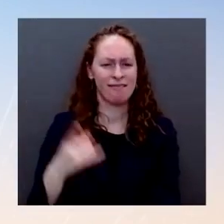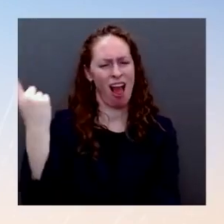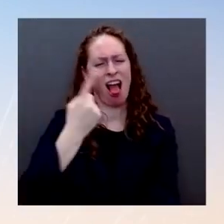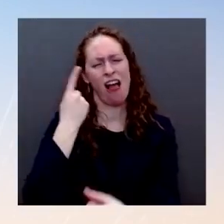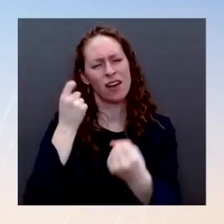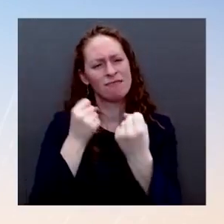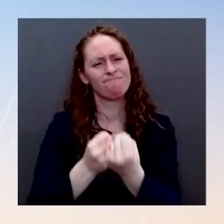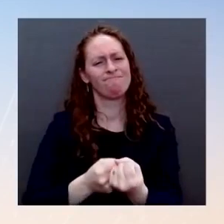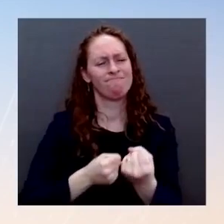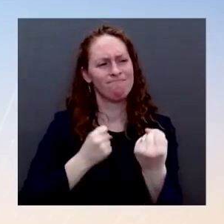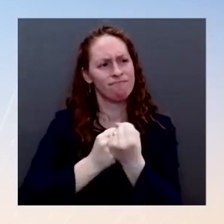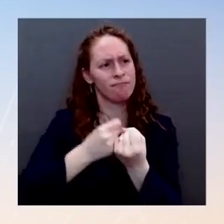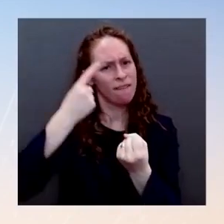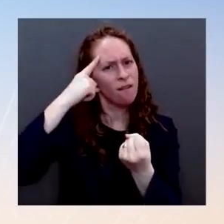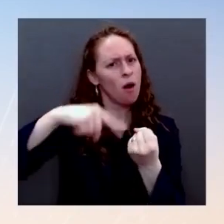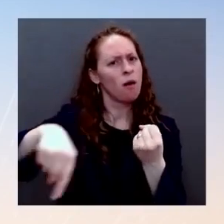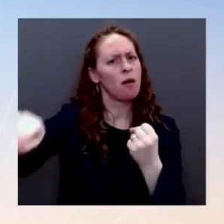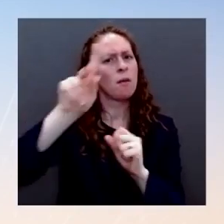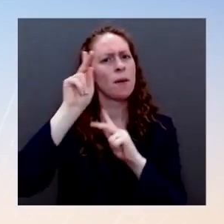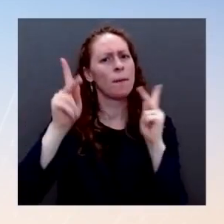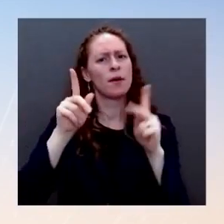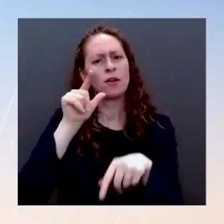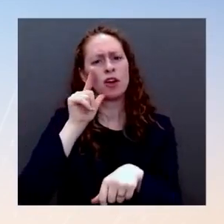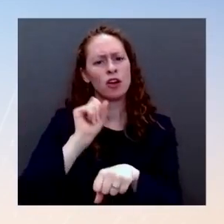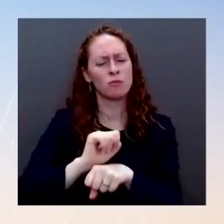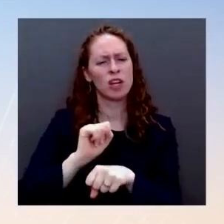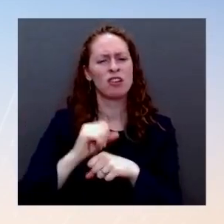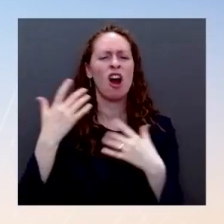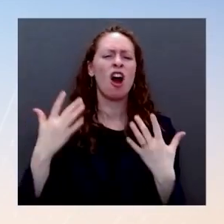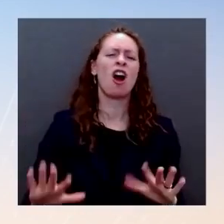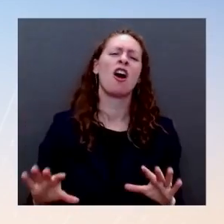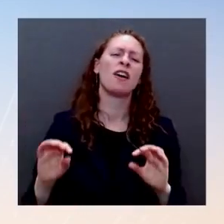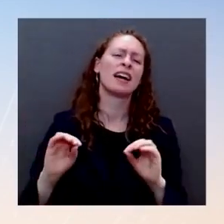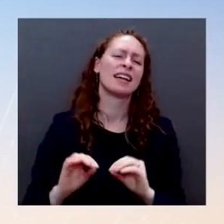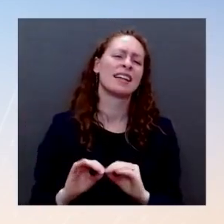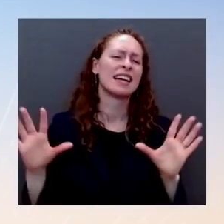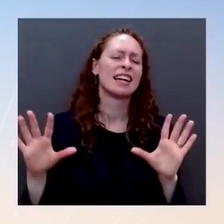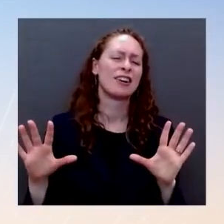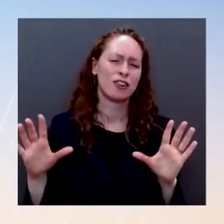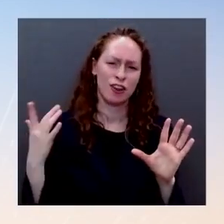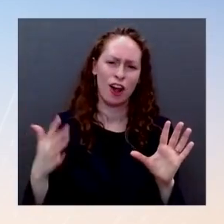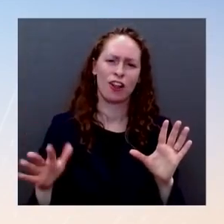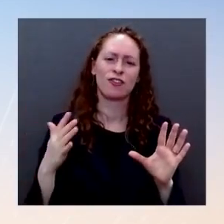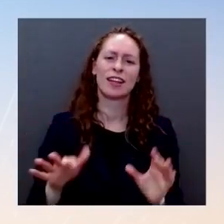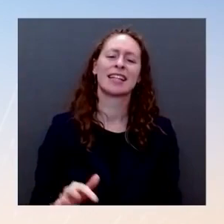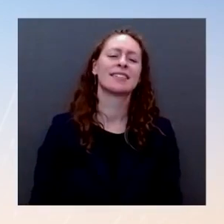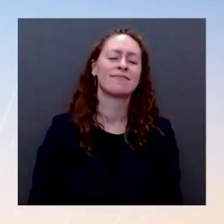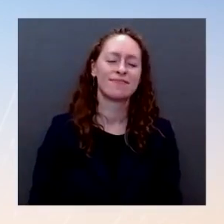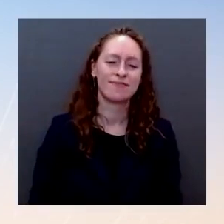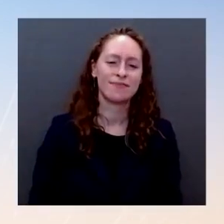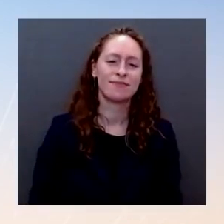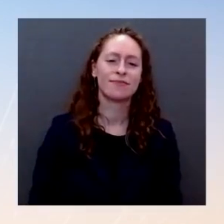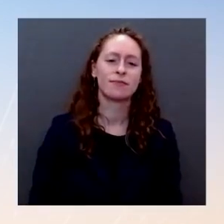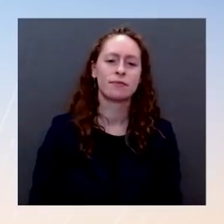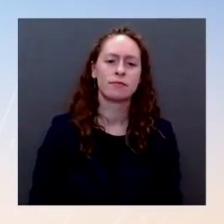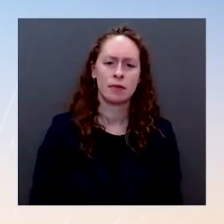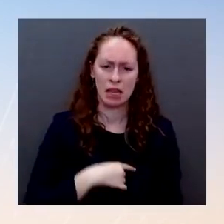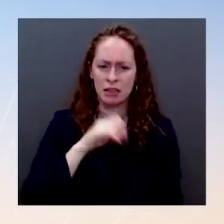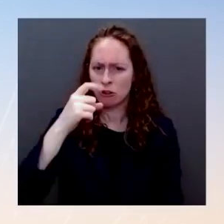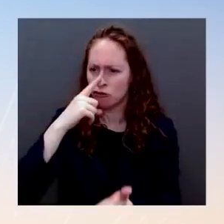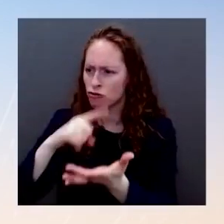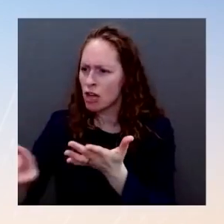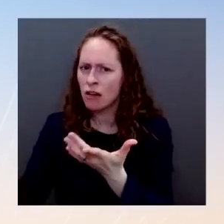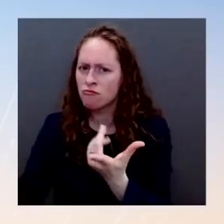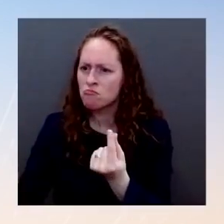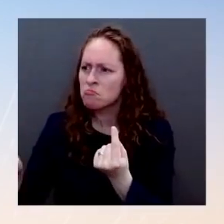itself. Of course, this is an initiative they put forward. I am certain I can check on the status of the report. Go ahead. Thanks, Jen. A couple